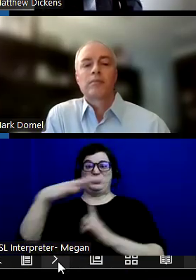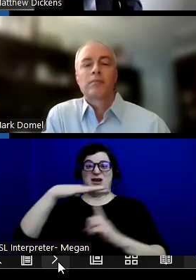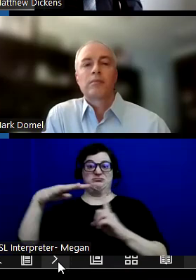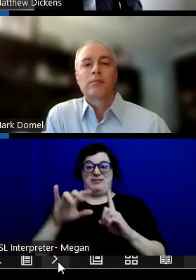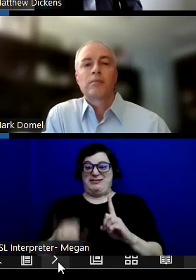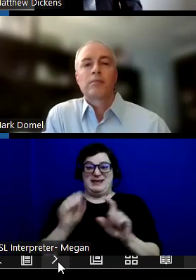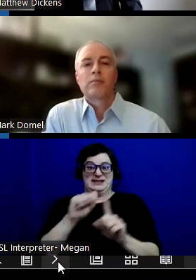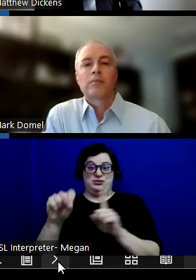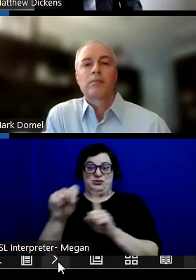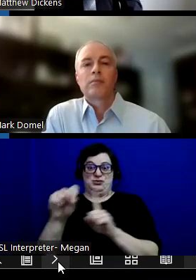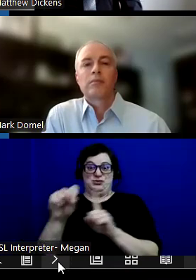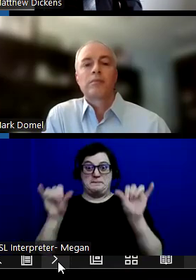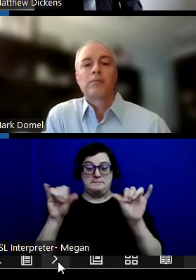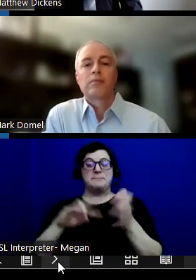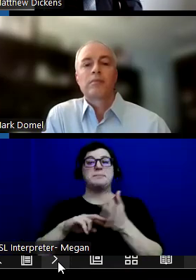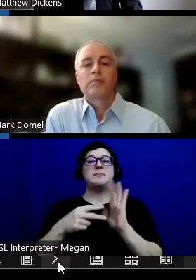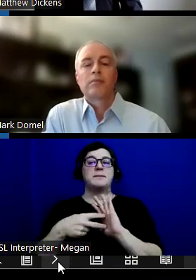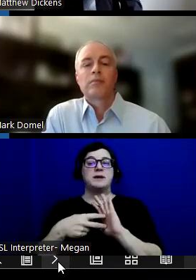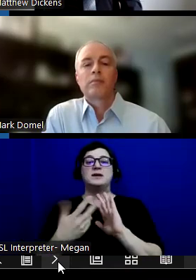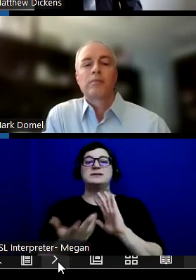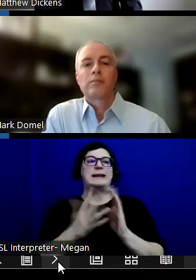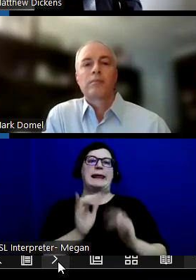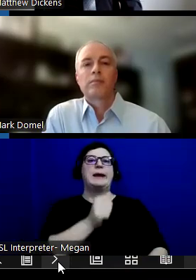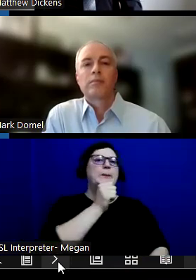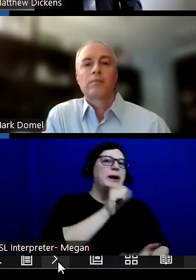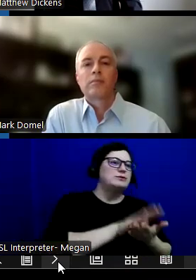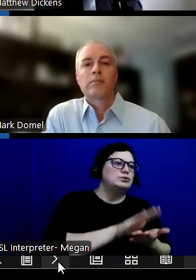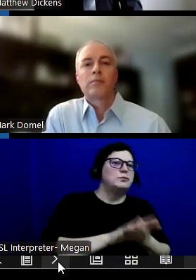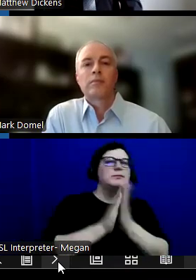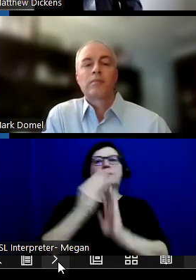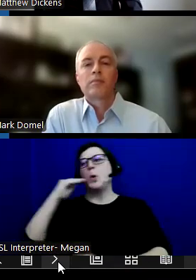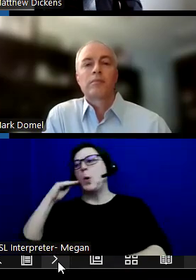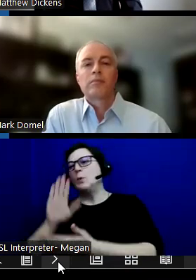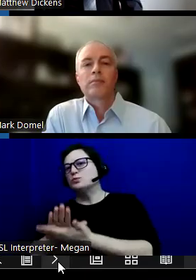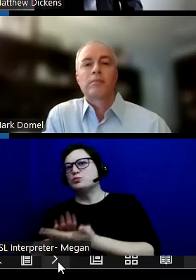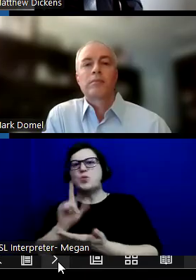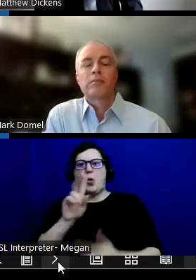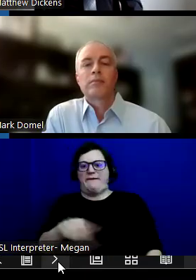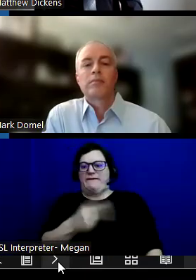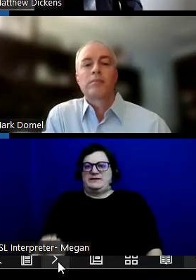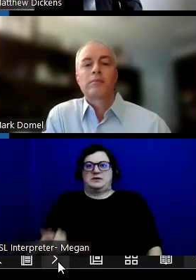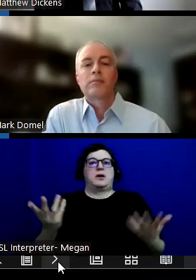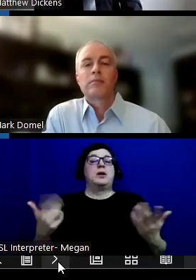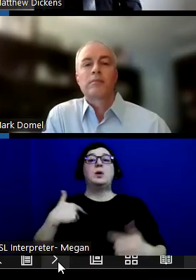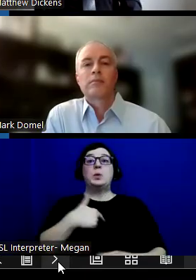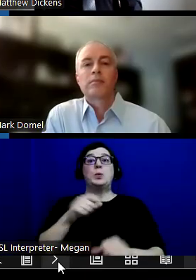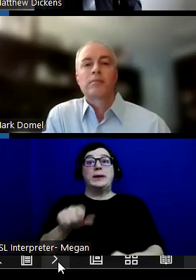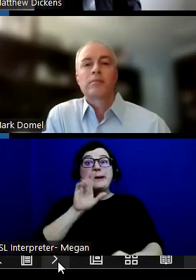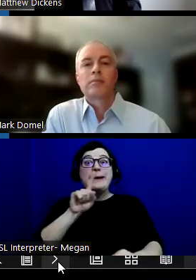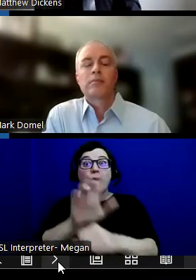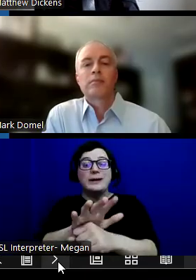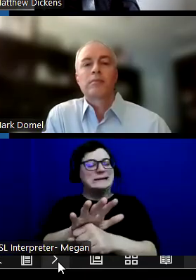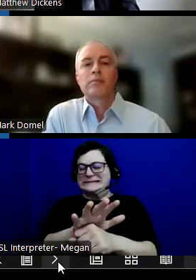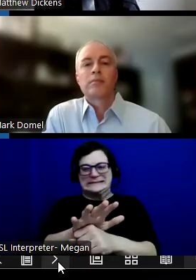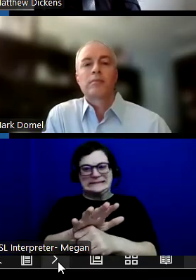change from a private school to homeschool or vice versa. We can't guarantee that if